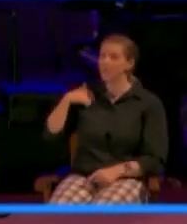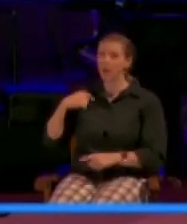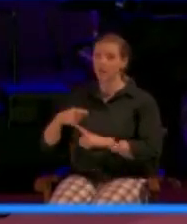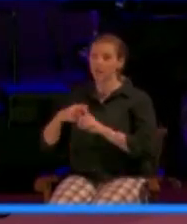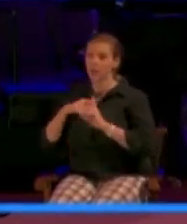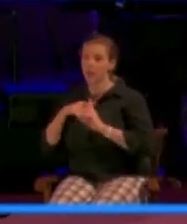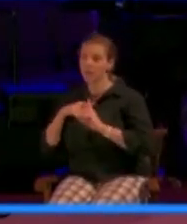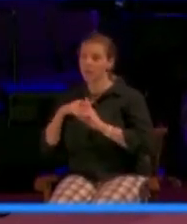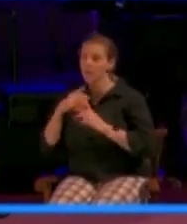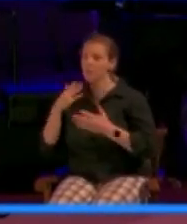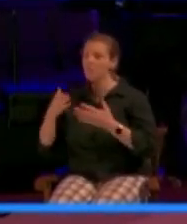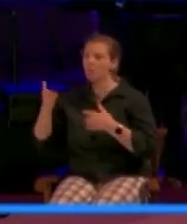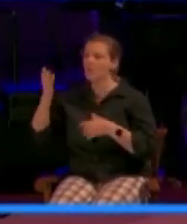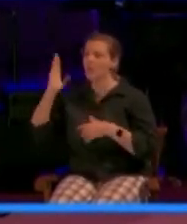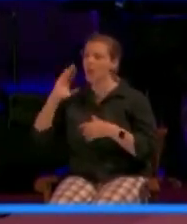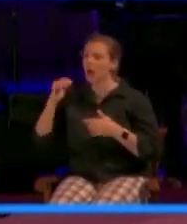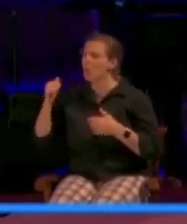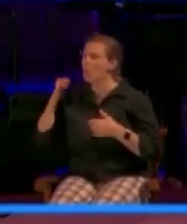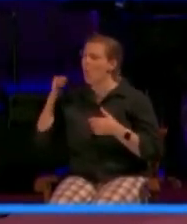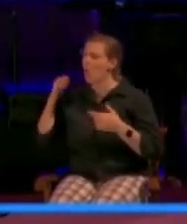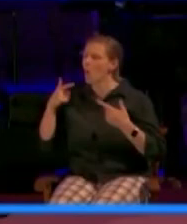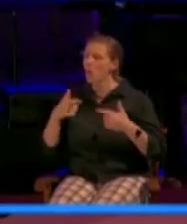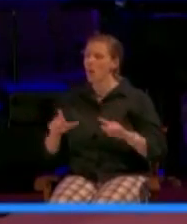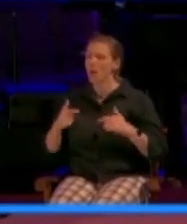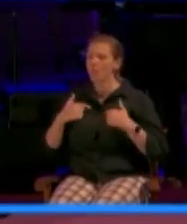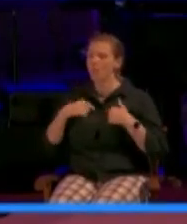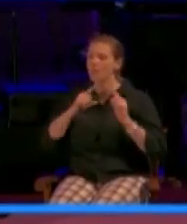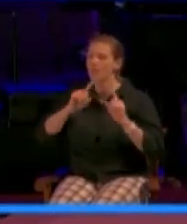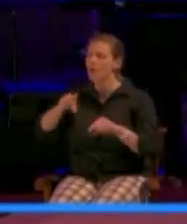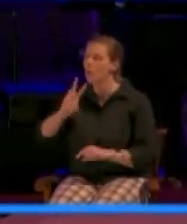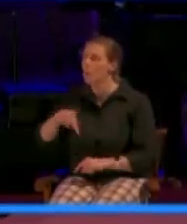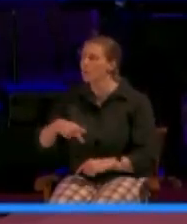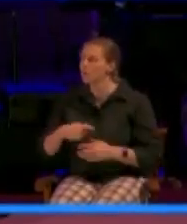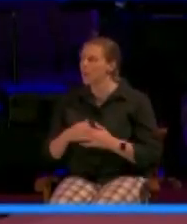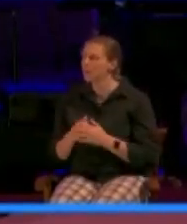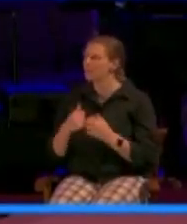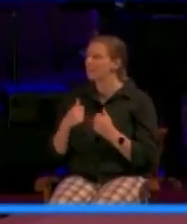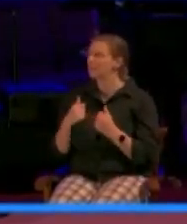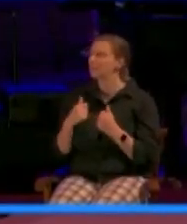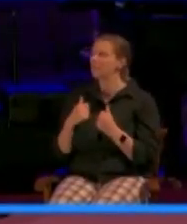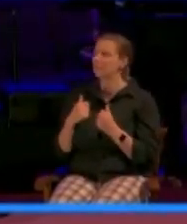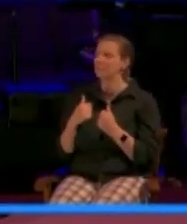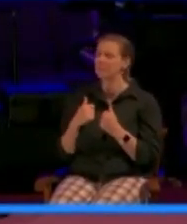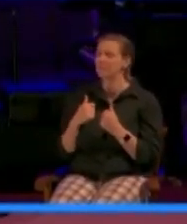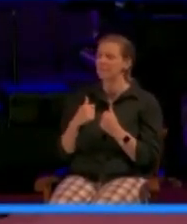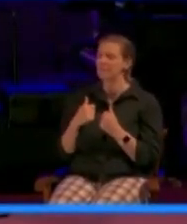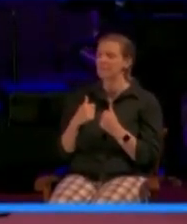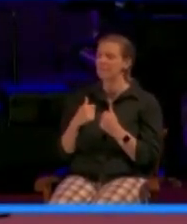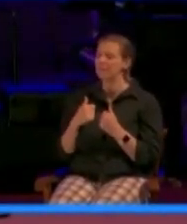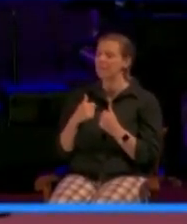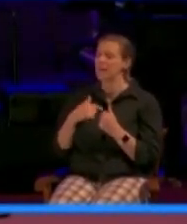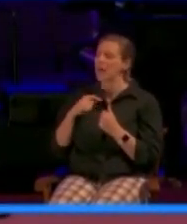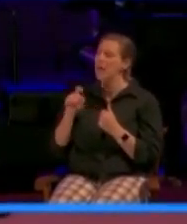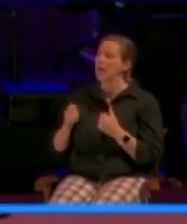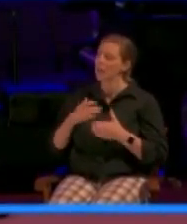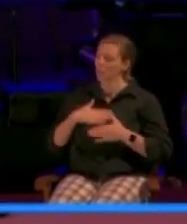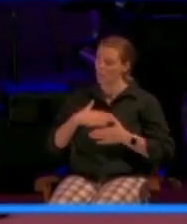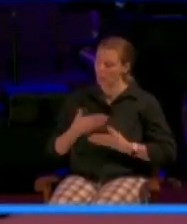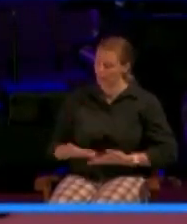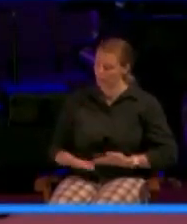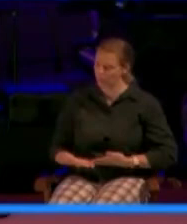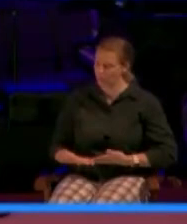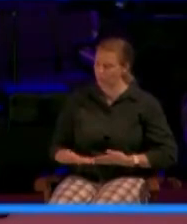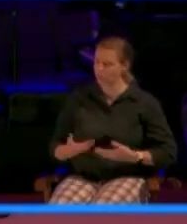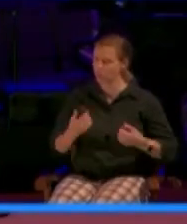preach. And it's the last thing on this earth that I wanted to do. I didn't particularly even like